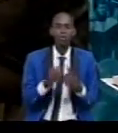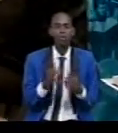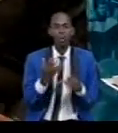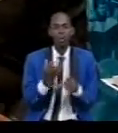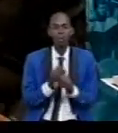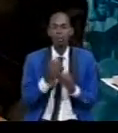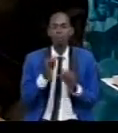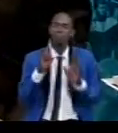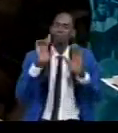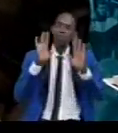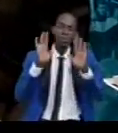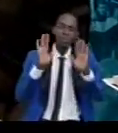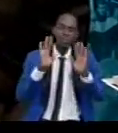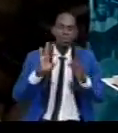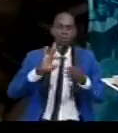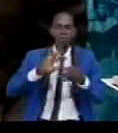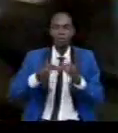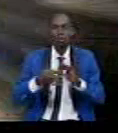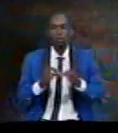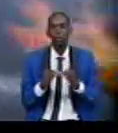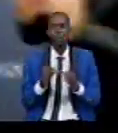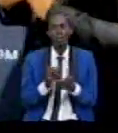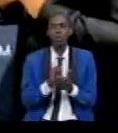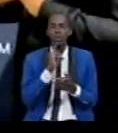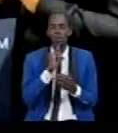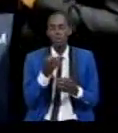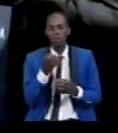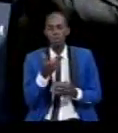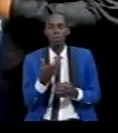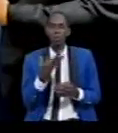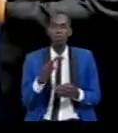board. That's a little bit of what we do.